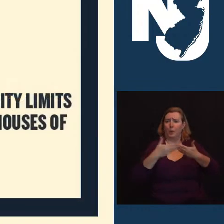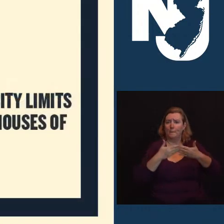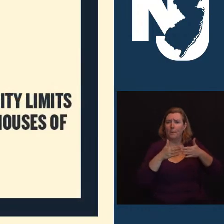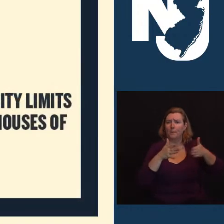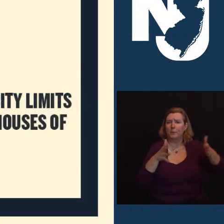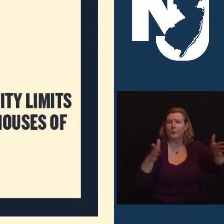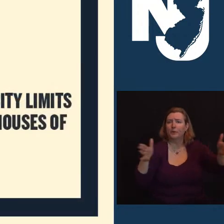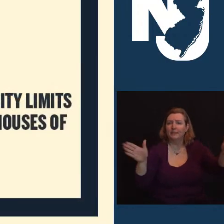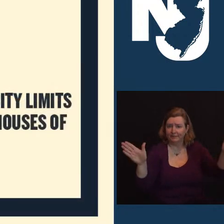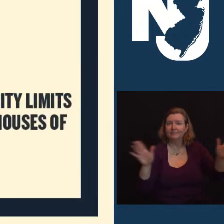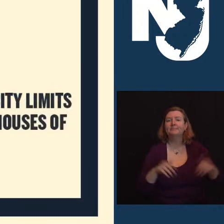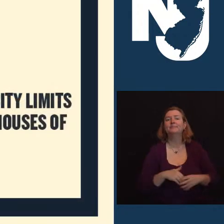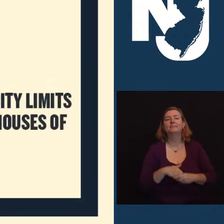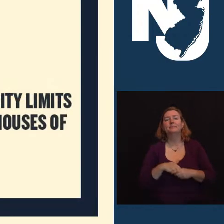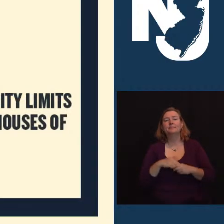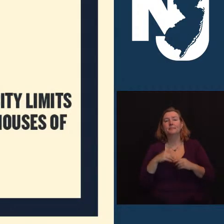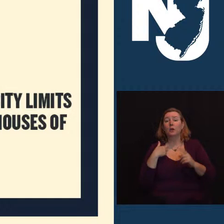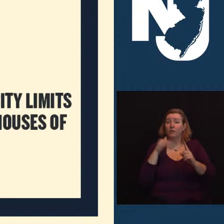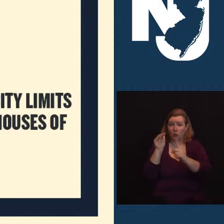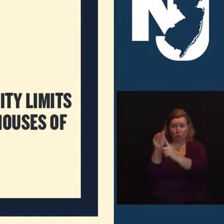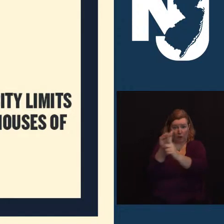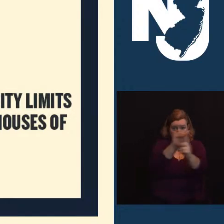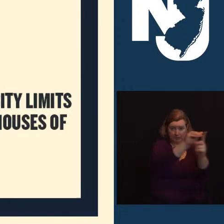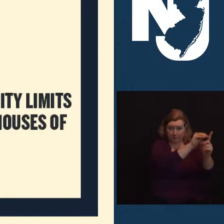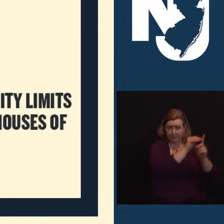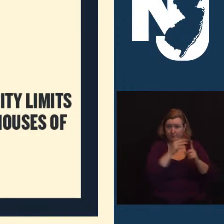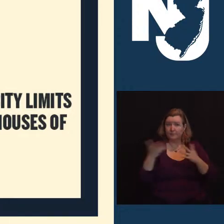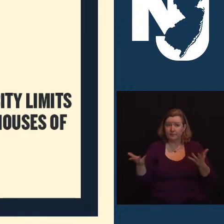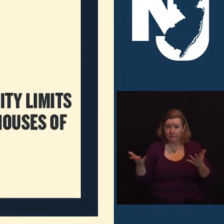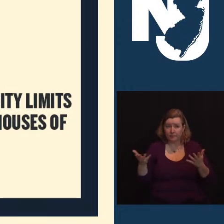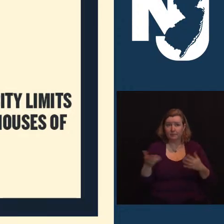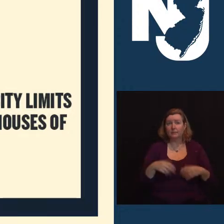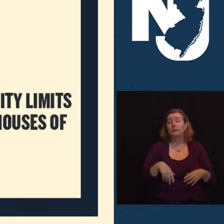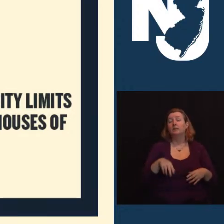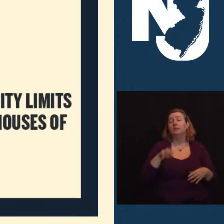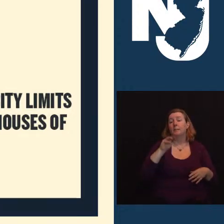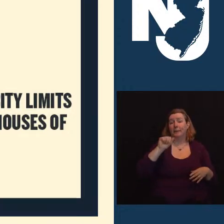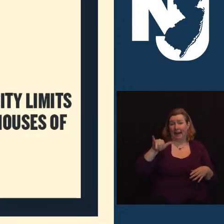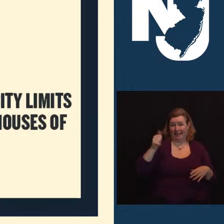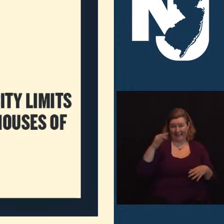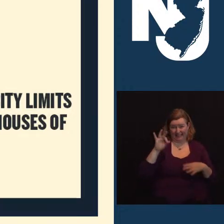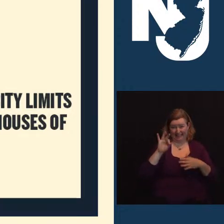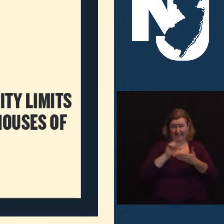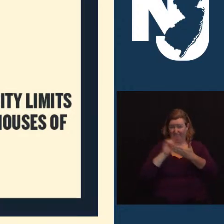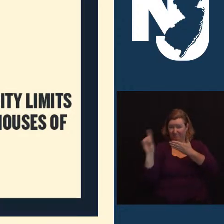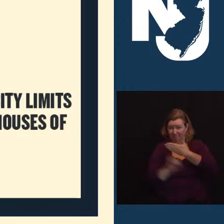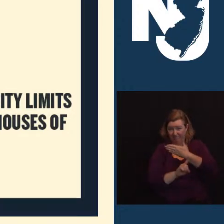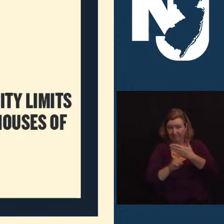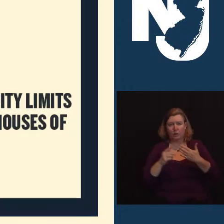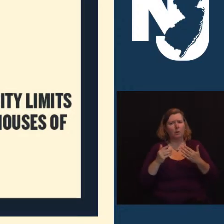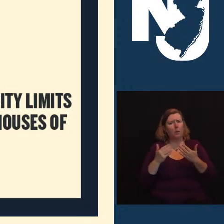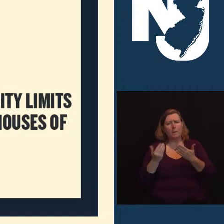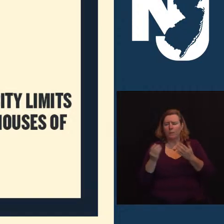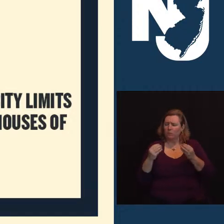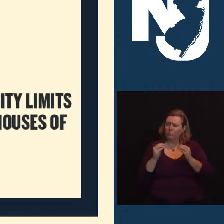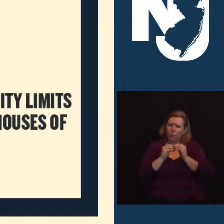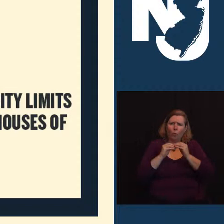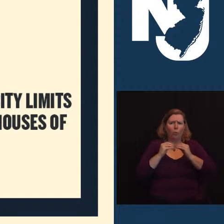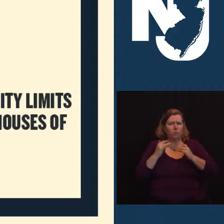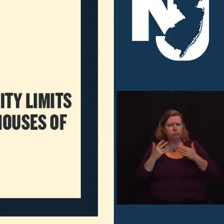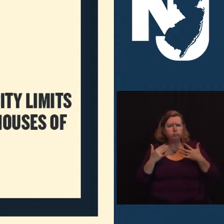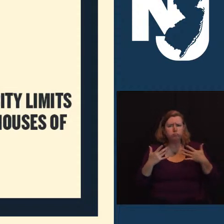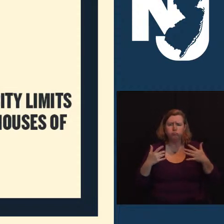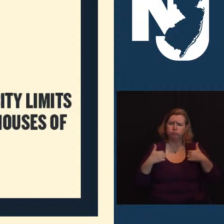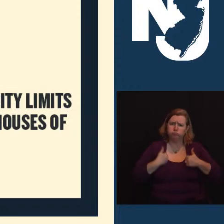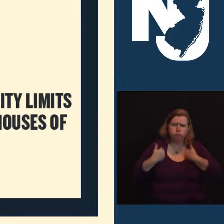as a reminder, 1 week from today, May 19th, we will be making our most aggressive reopening play, as many of the capacity and